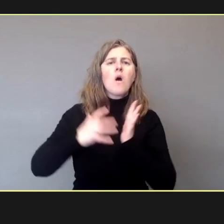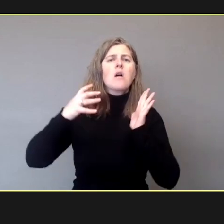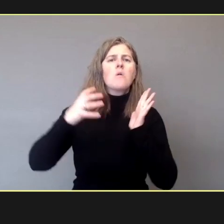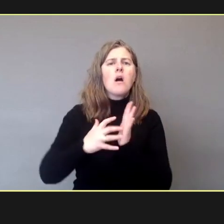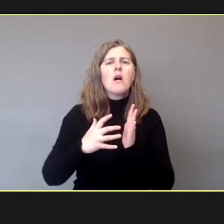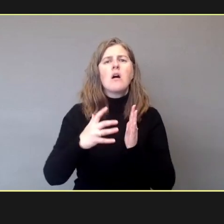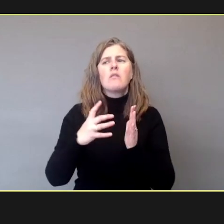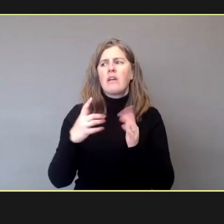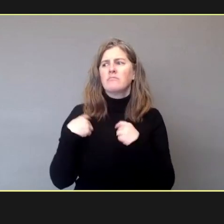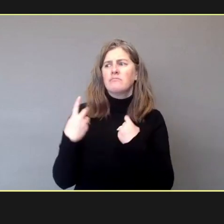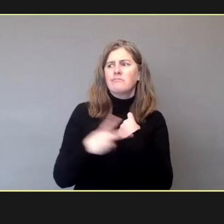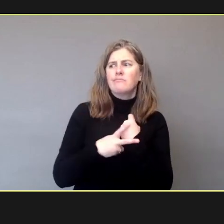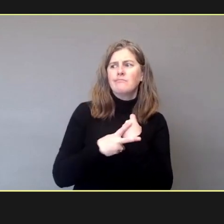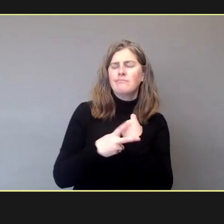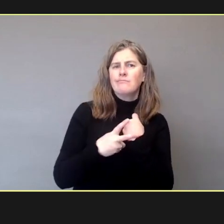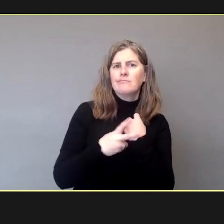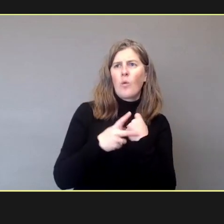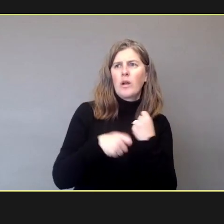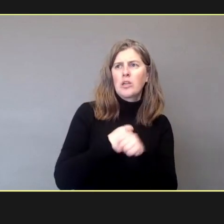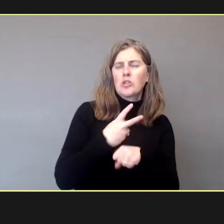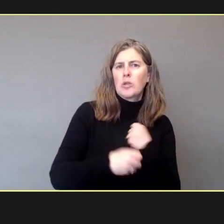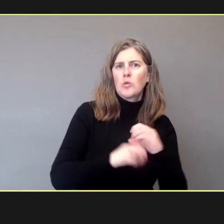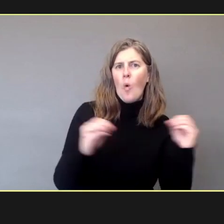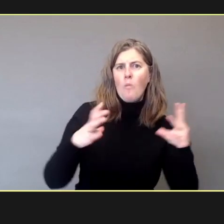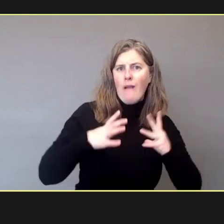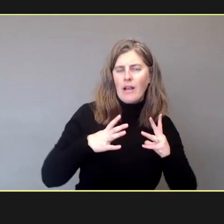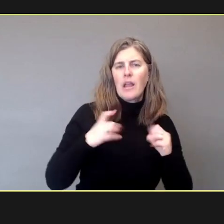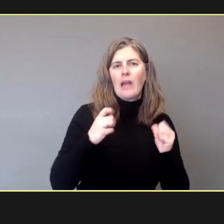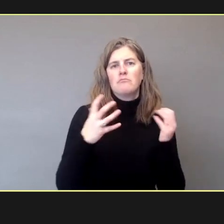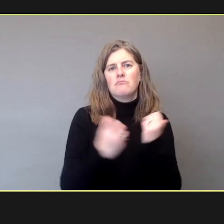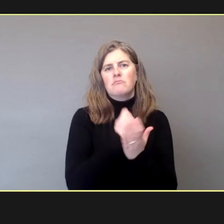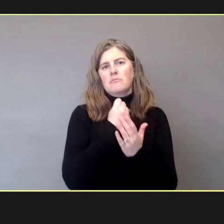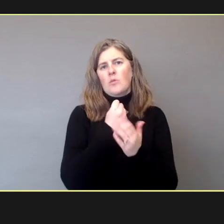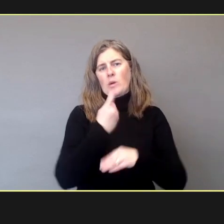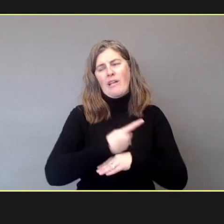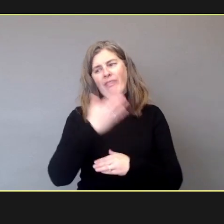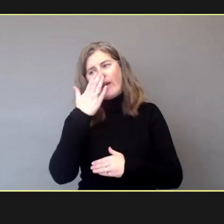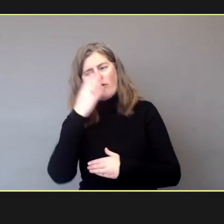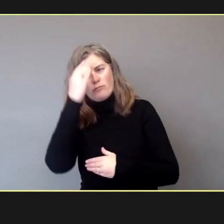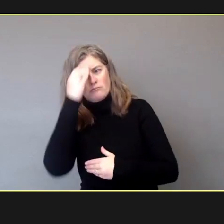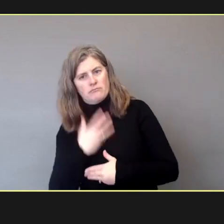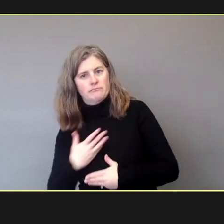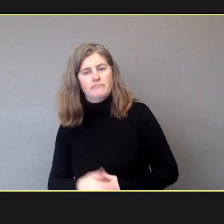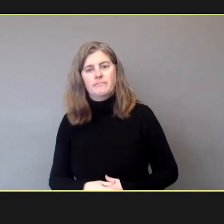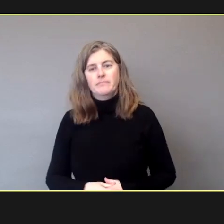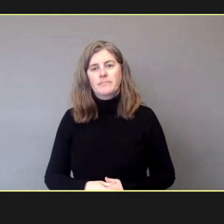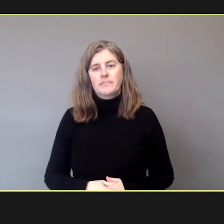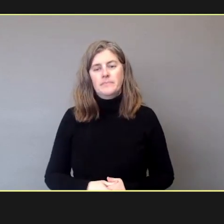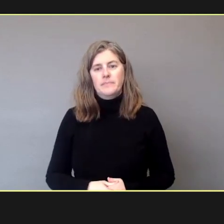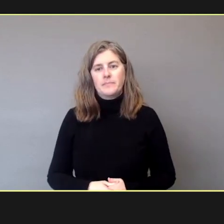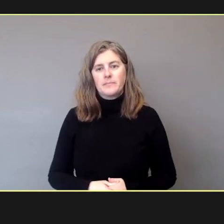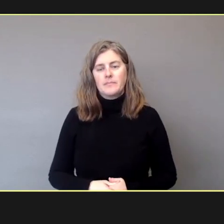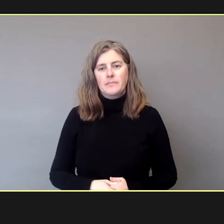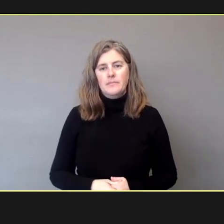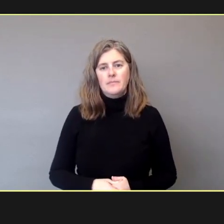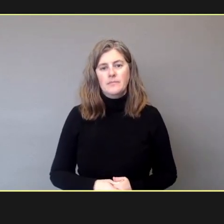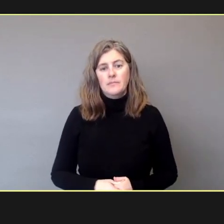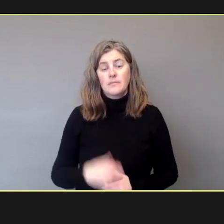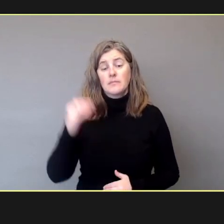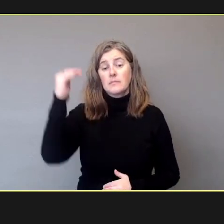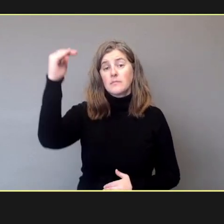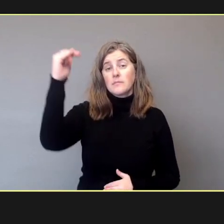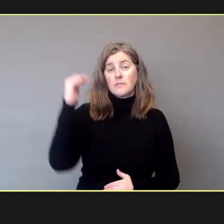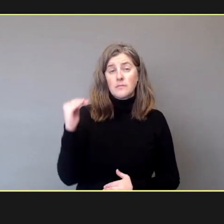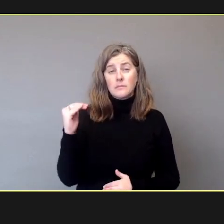they weren't able to get away. So thanks for underscoring that. I appreciate it. Okay, we